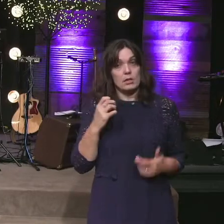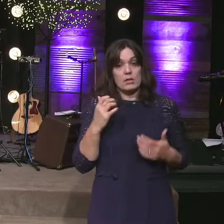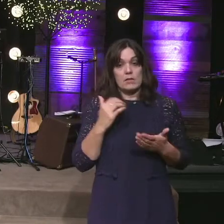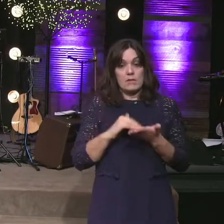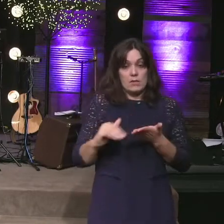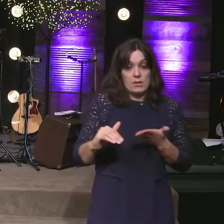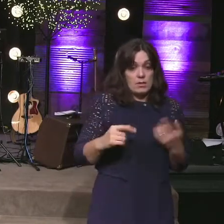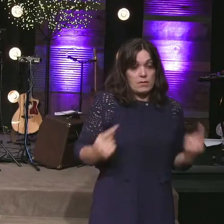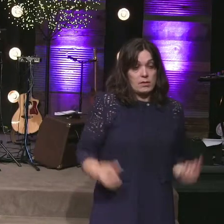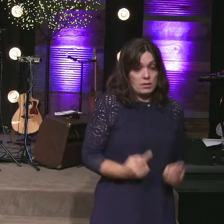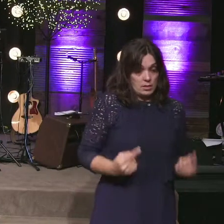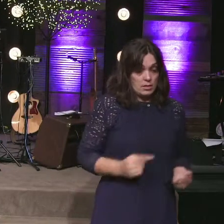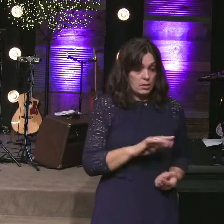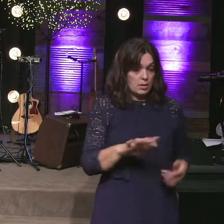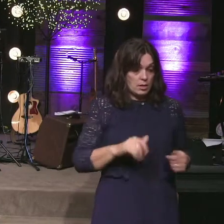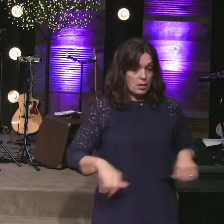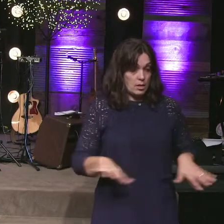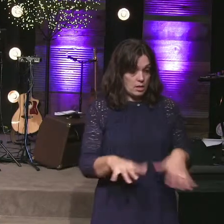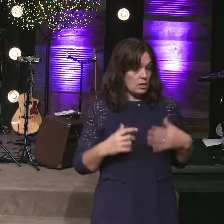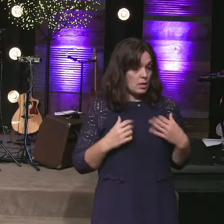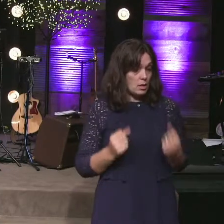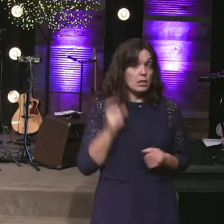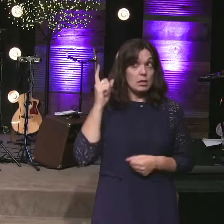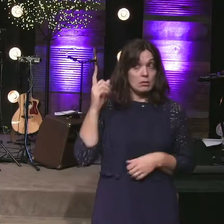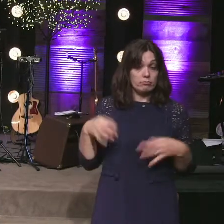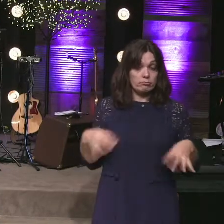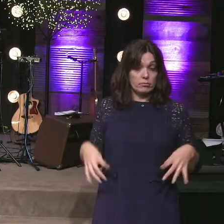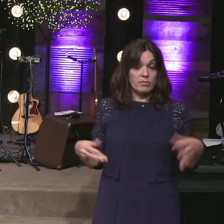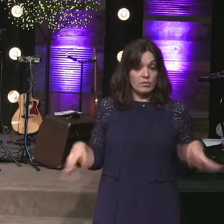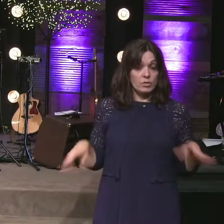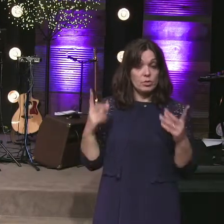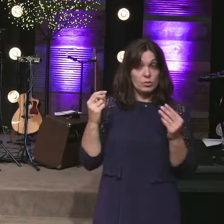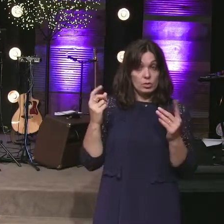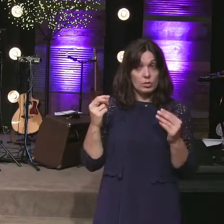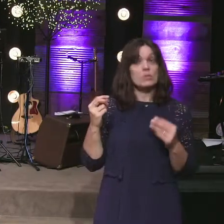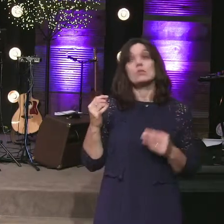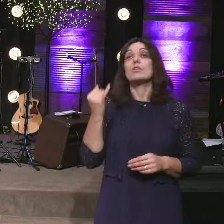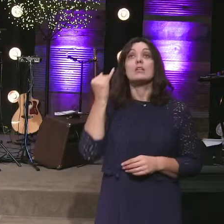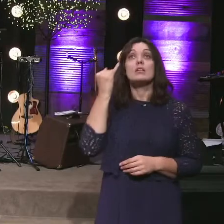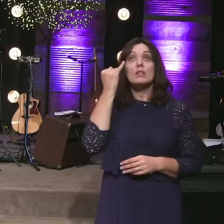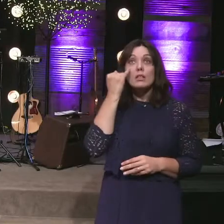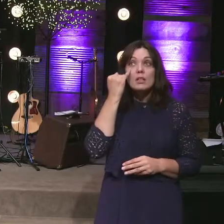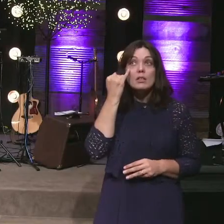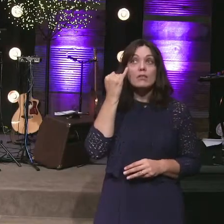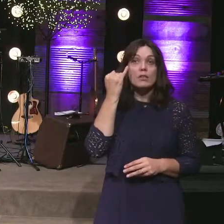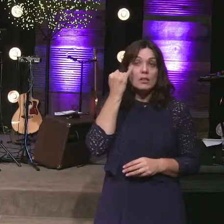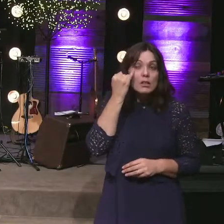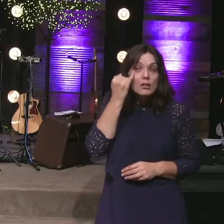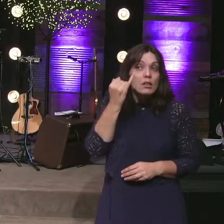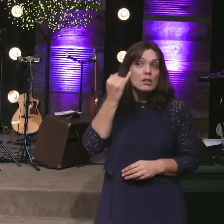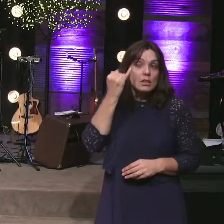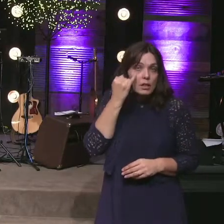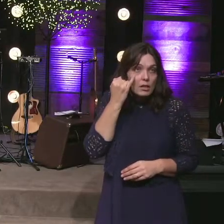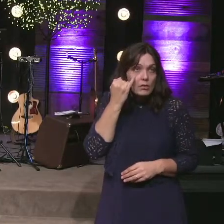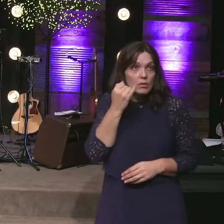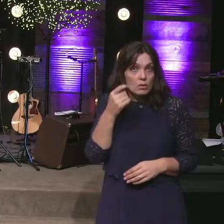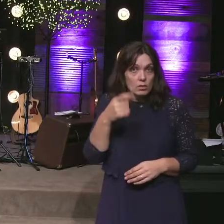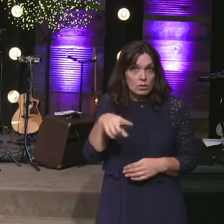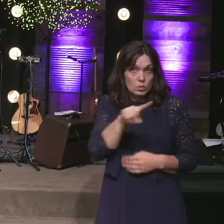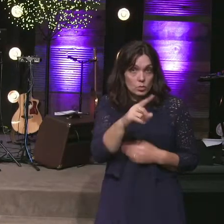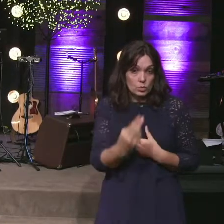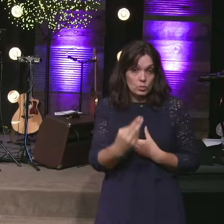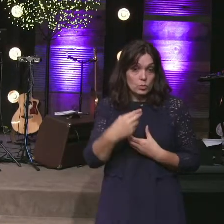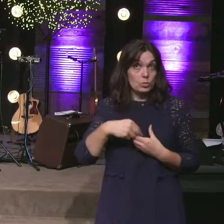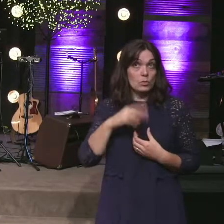want? Yes. He's told us how to do it. It's just, if you will you join us? Will you be here?